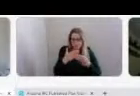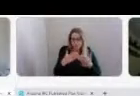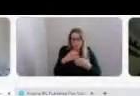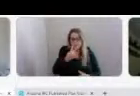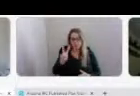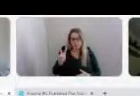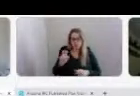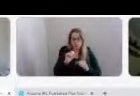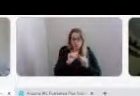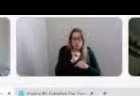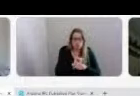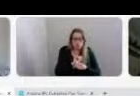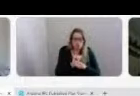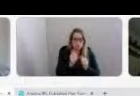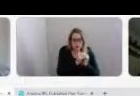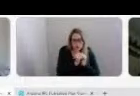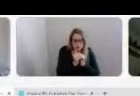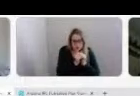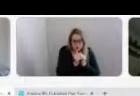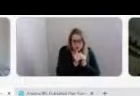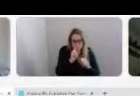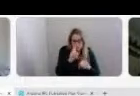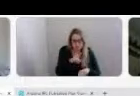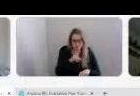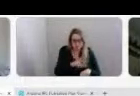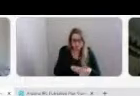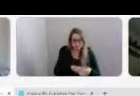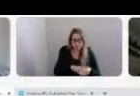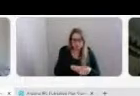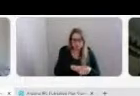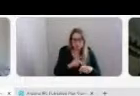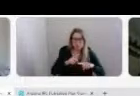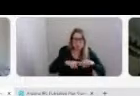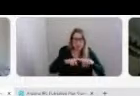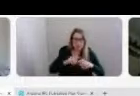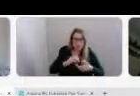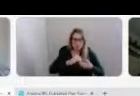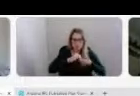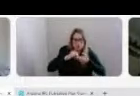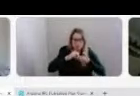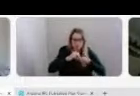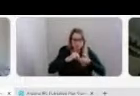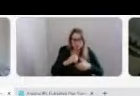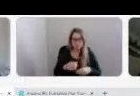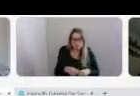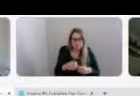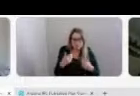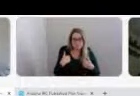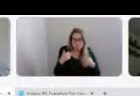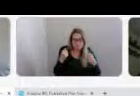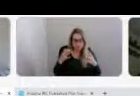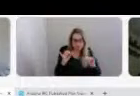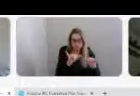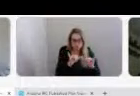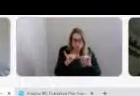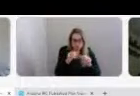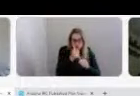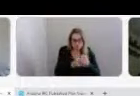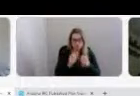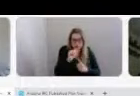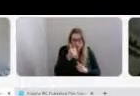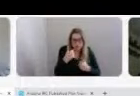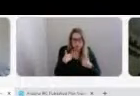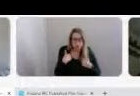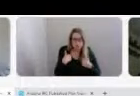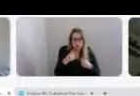as a region regularly and depend on the partnerships we have among us we have much in common with each other and we